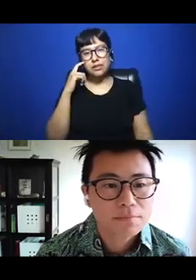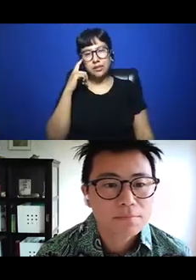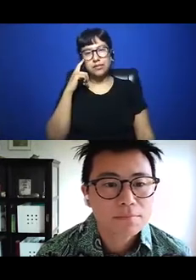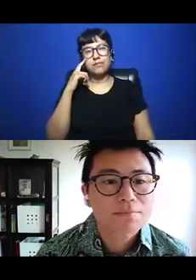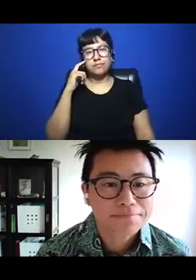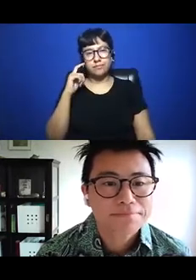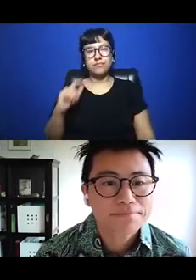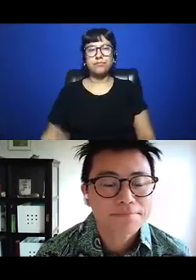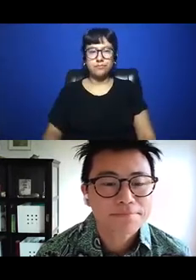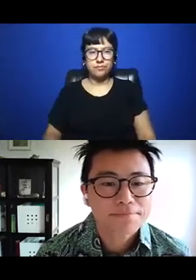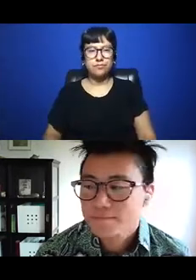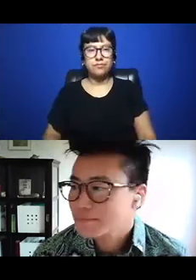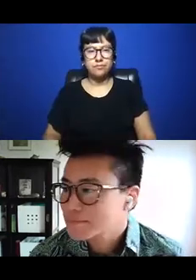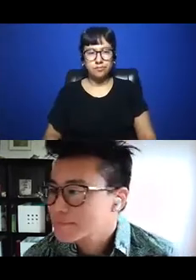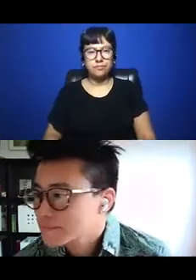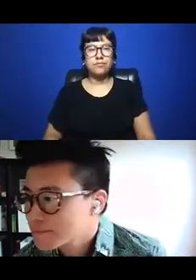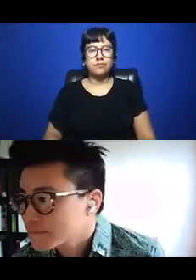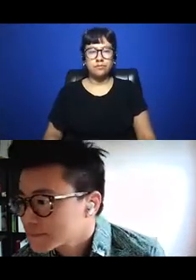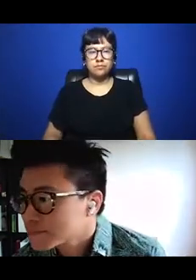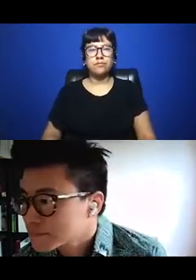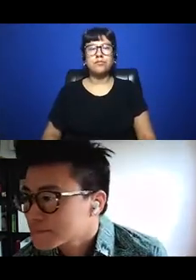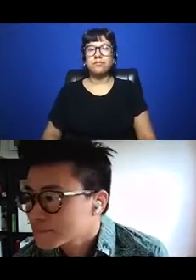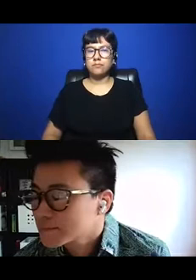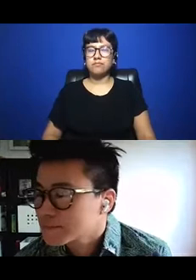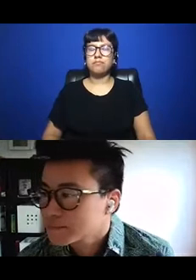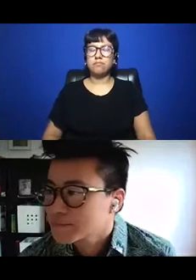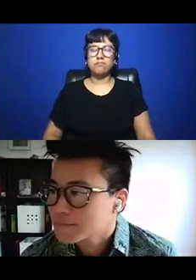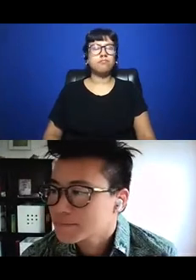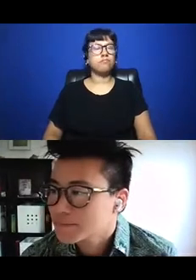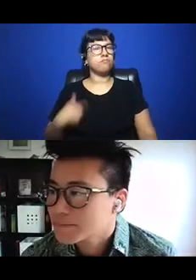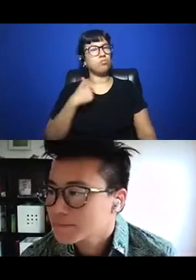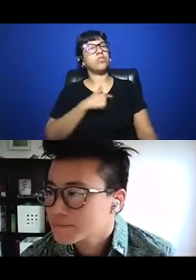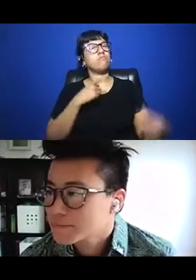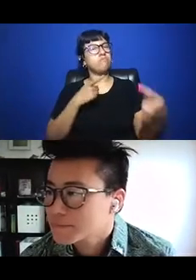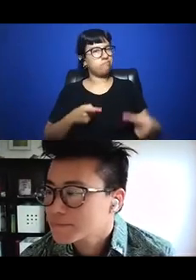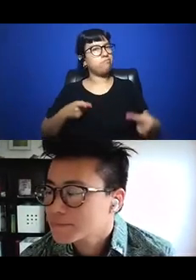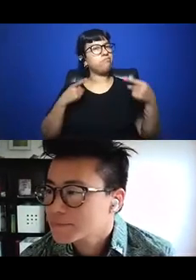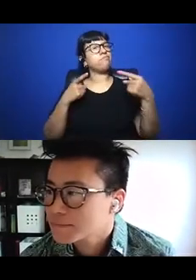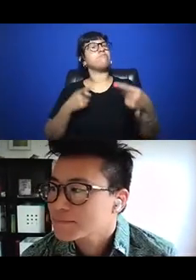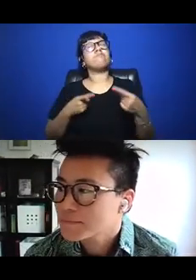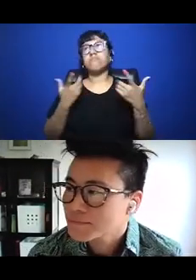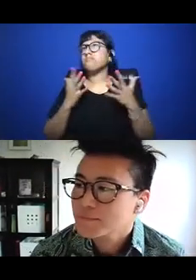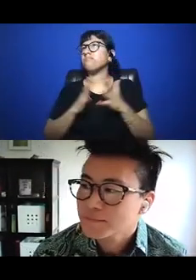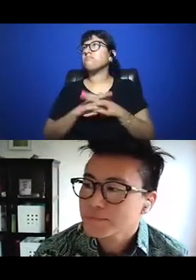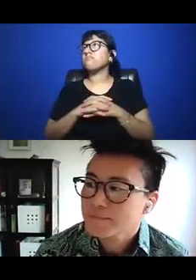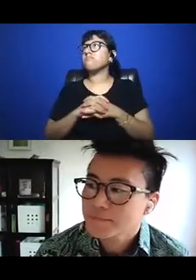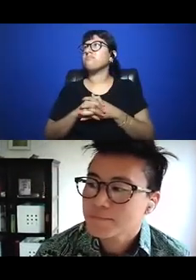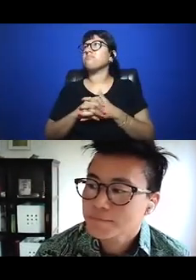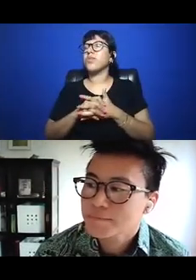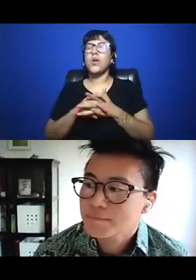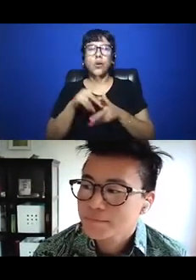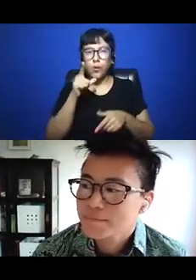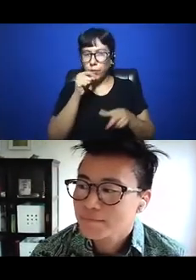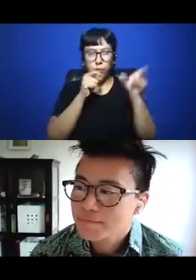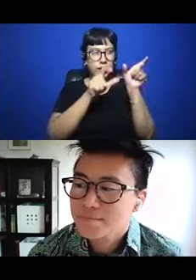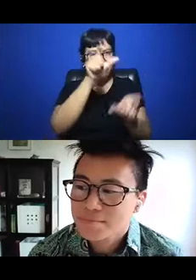So yeah, we had a little bit of difficulty thinking about who are the individuals